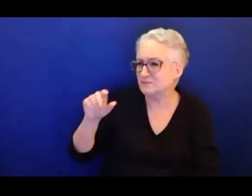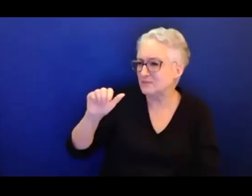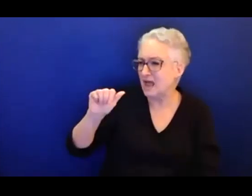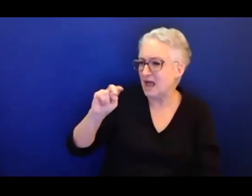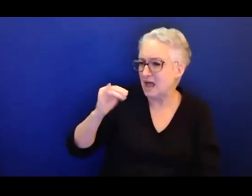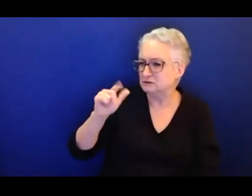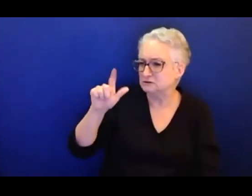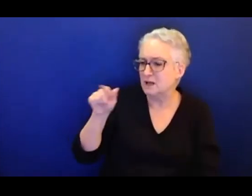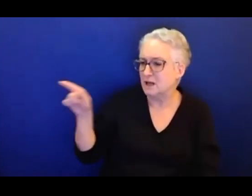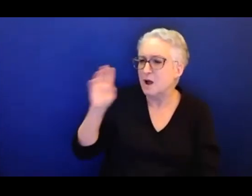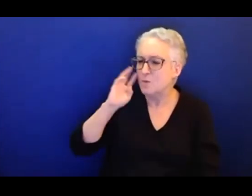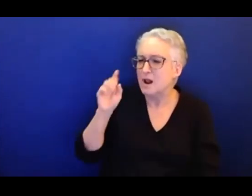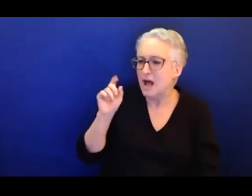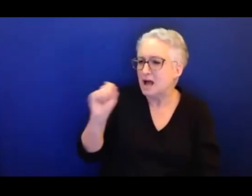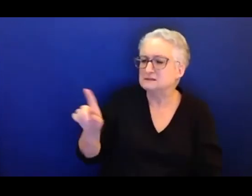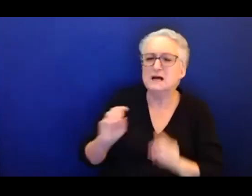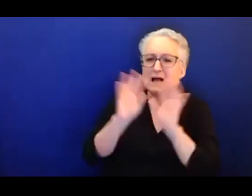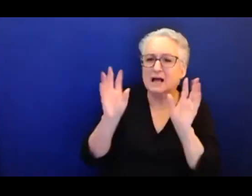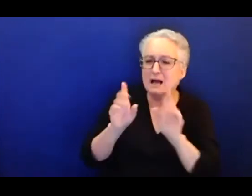Any more questions?